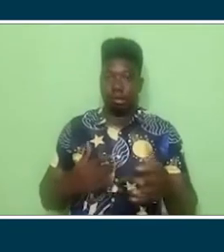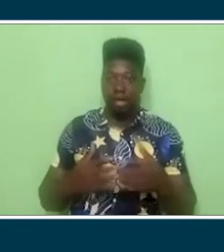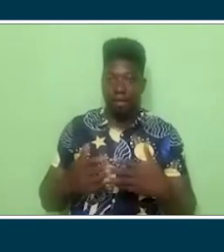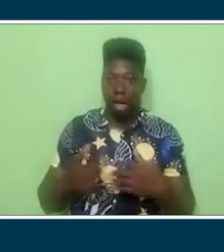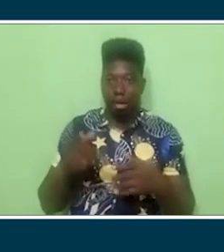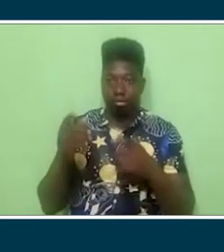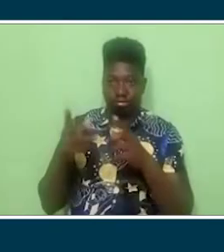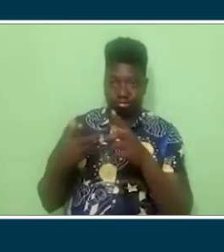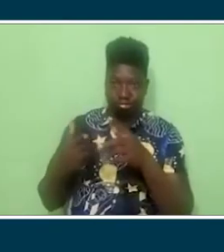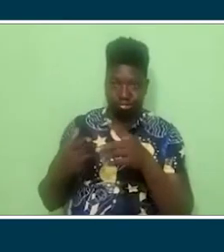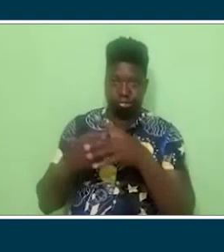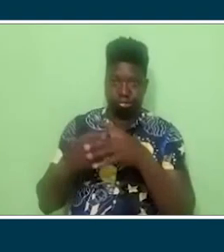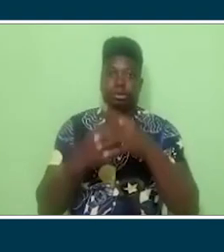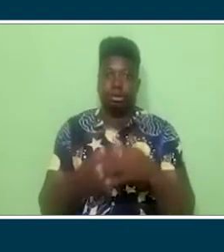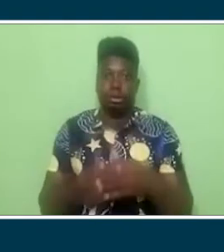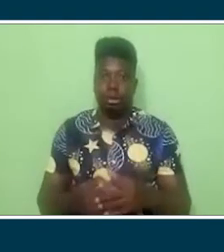person.